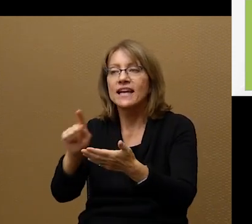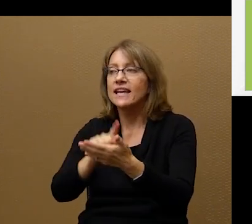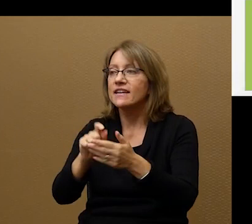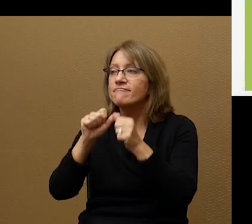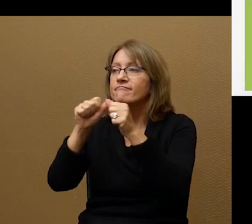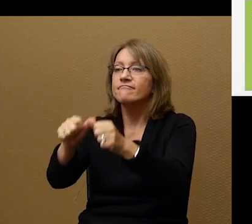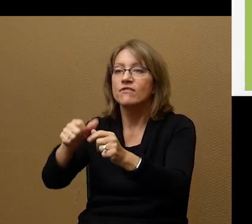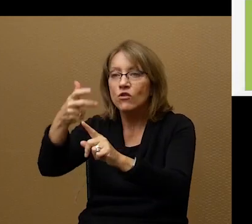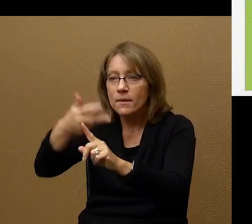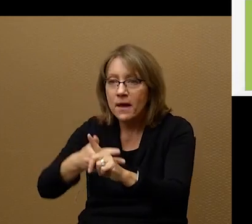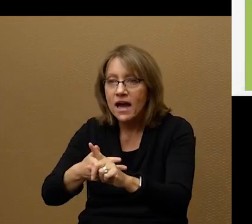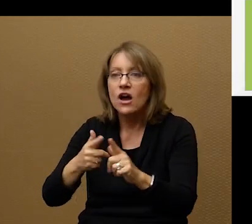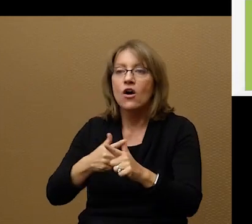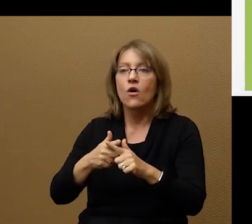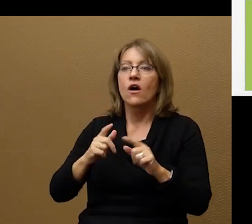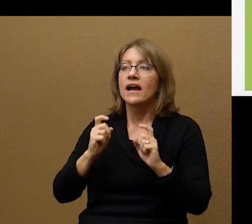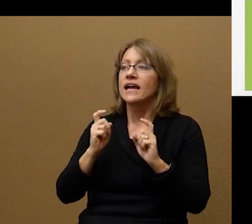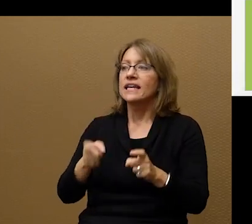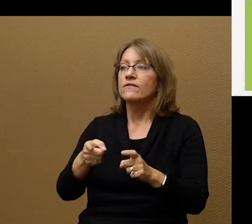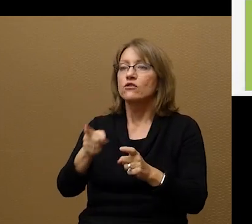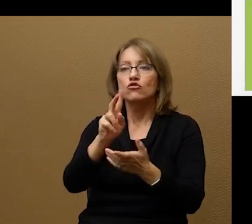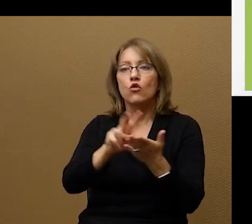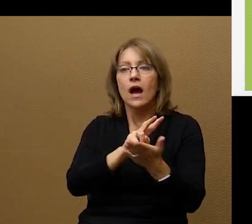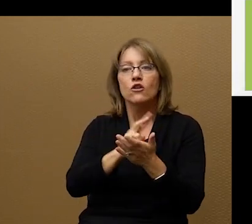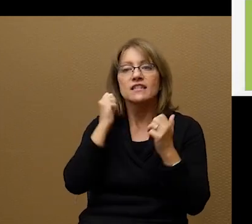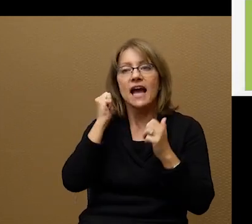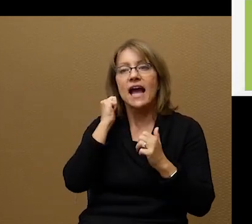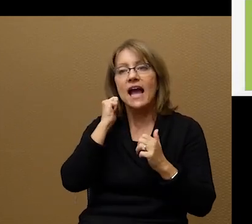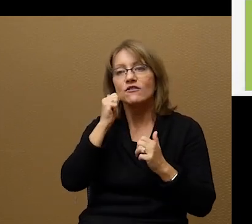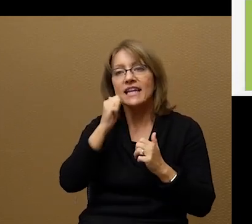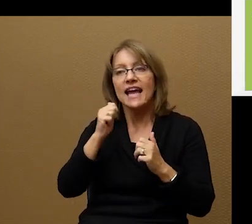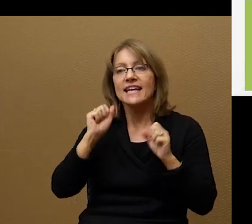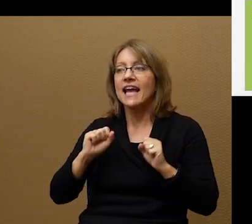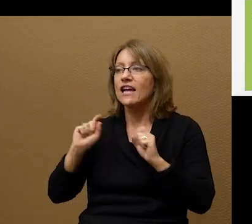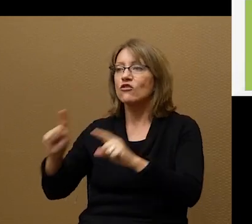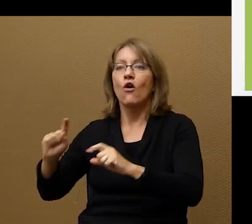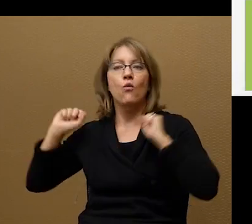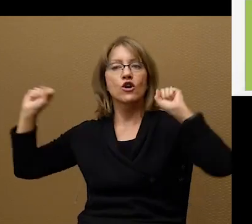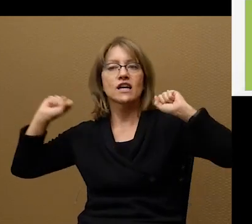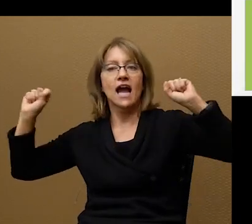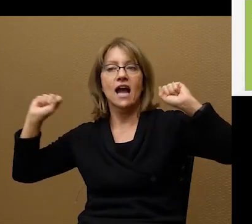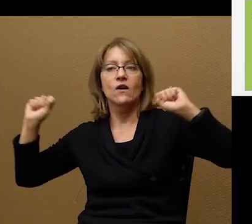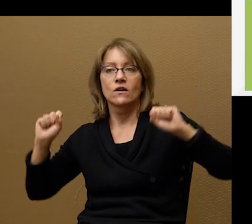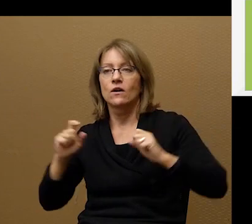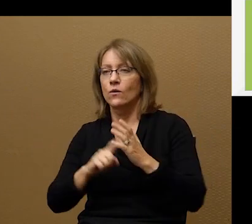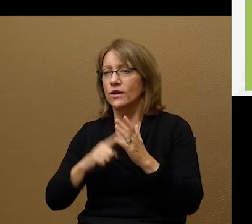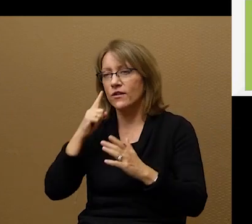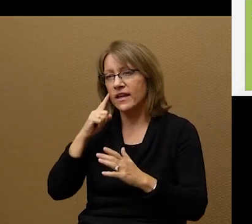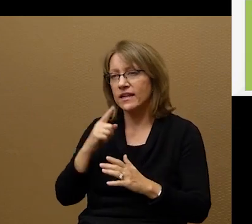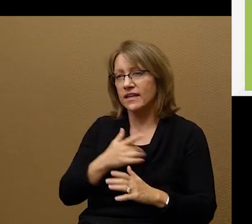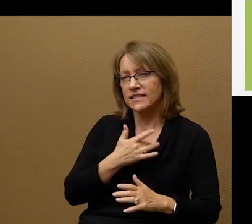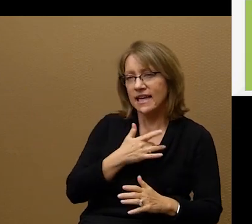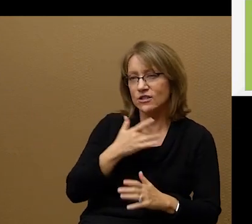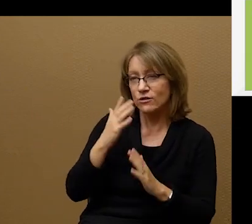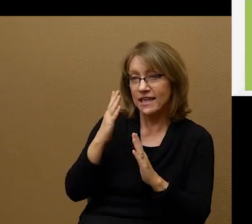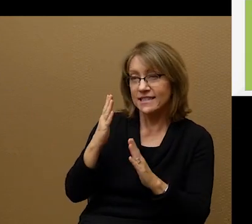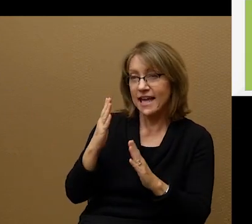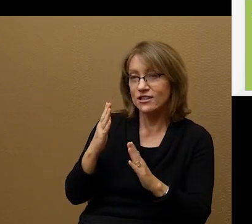being given time to work out every day for 2 hours, what do you think it is? Sensory, attention,